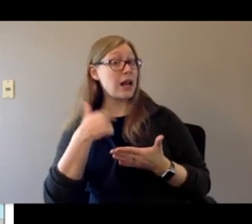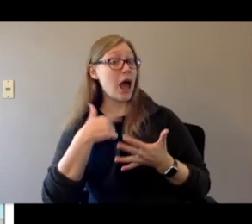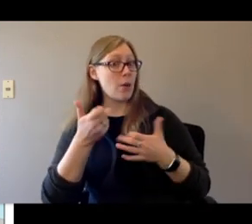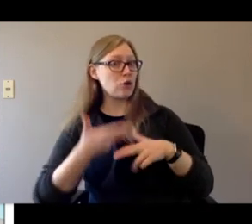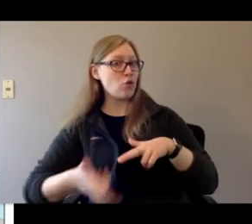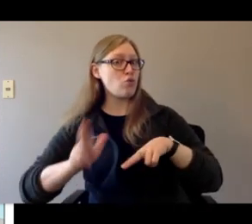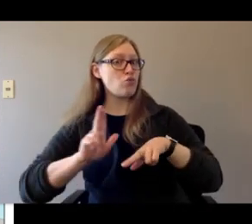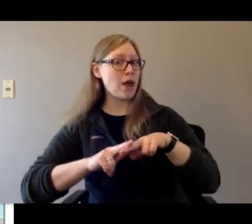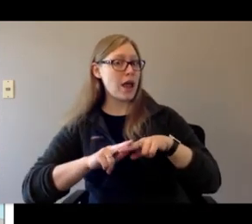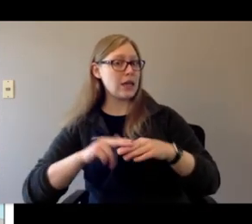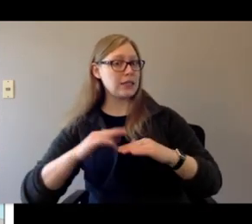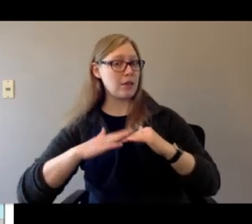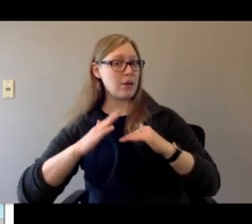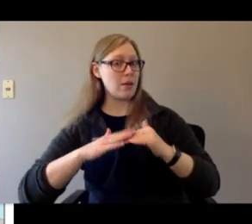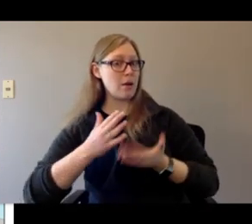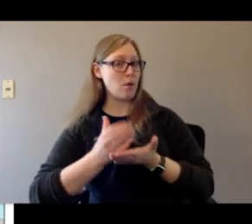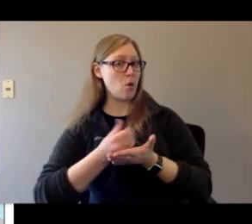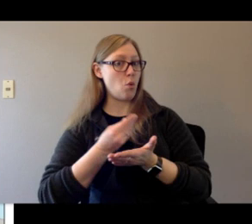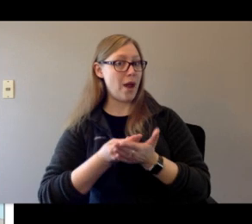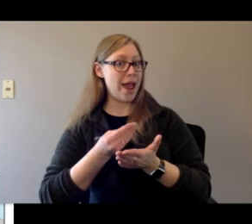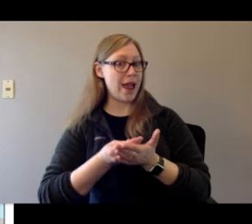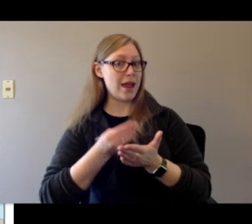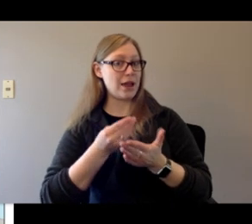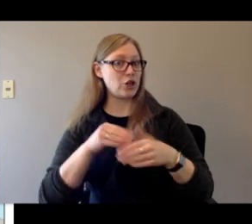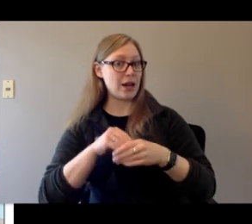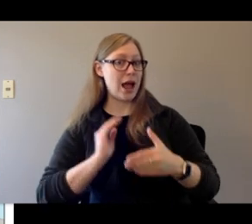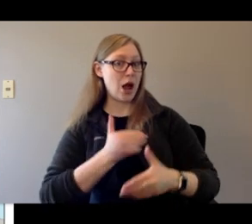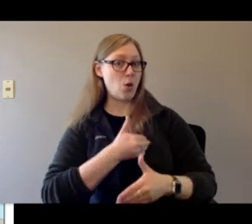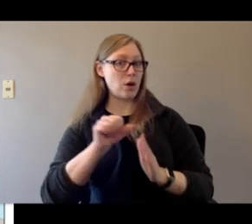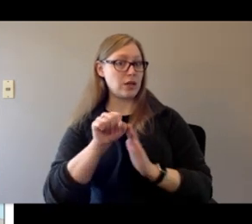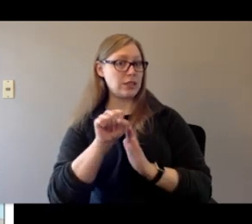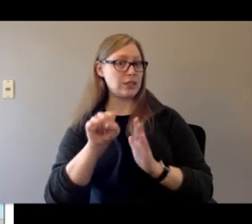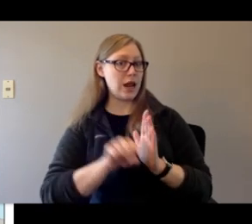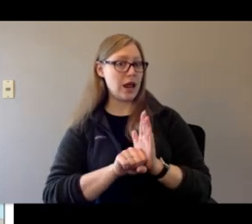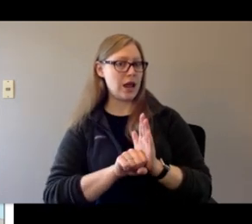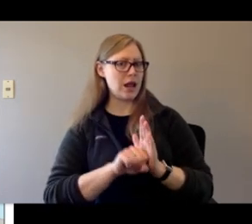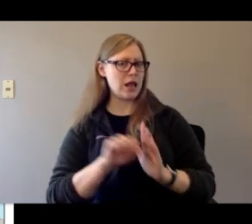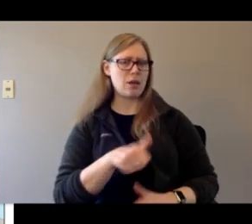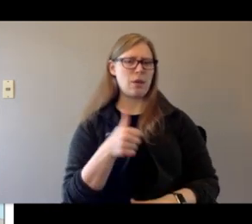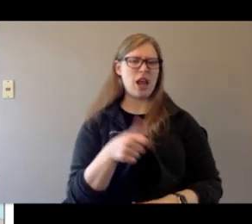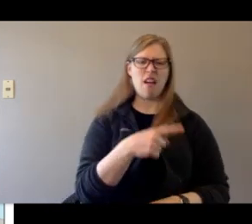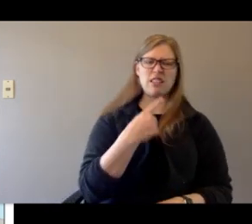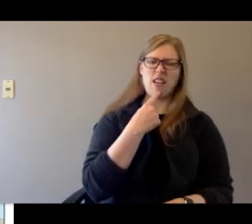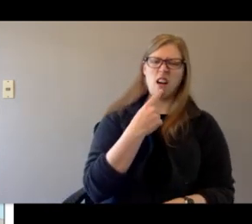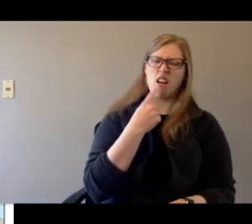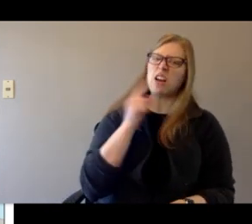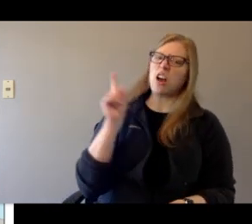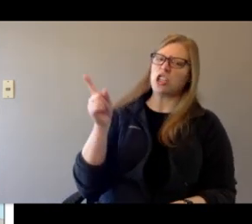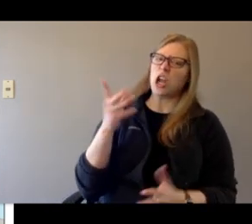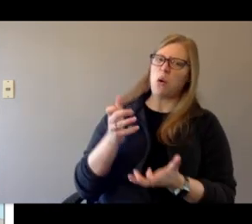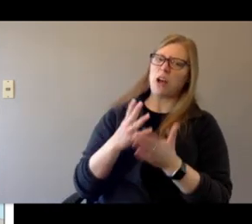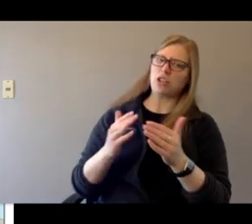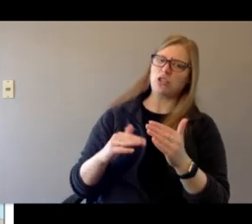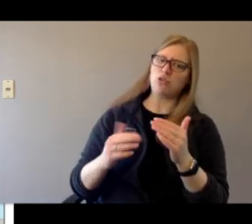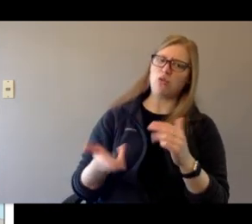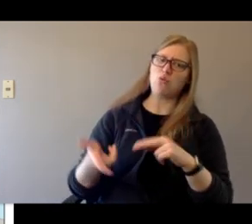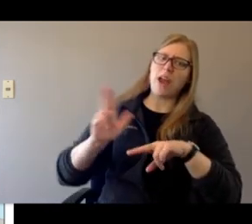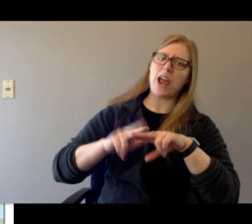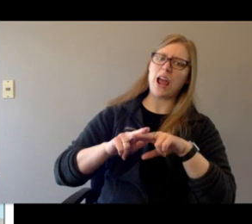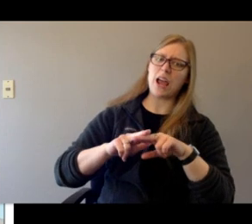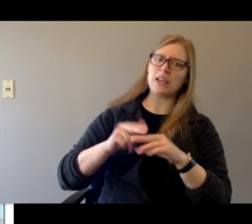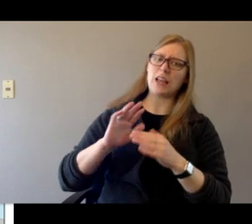opponent responds with an ad hominem. He says, she's for raising minimum wage, but isn't even smart enough to run